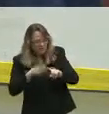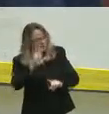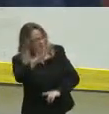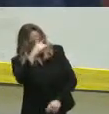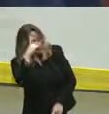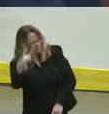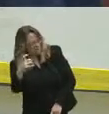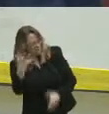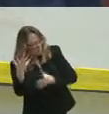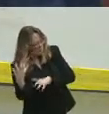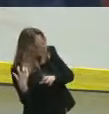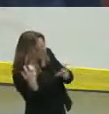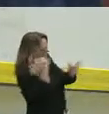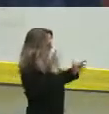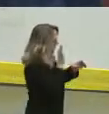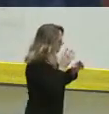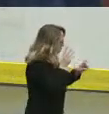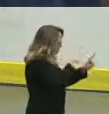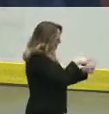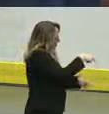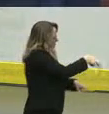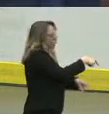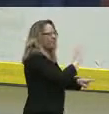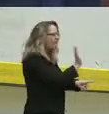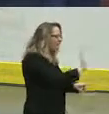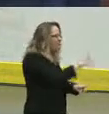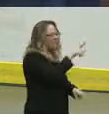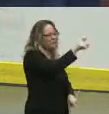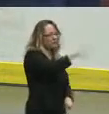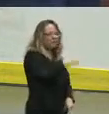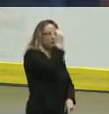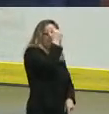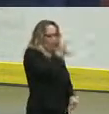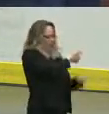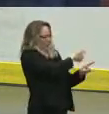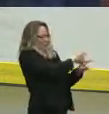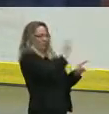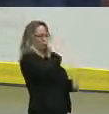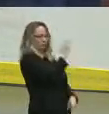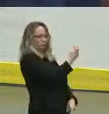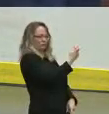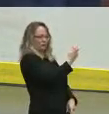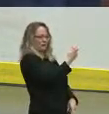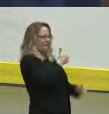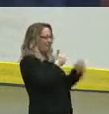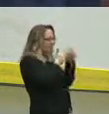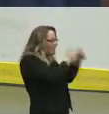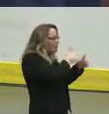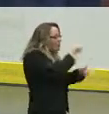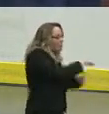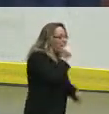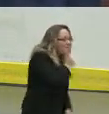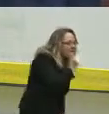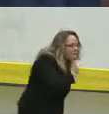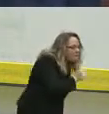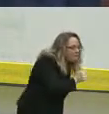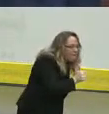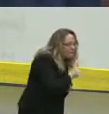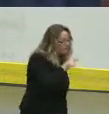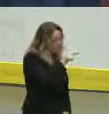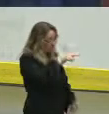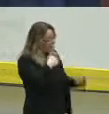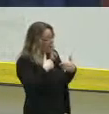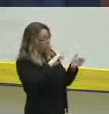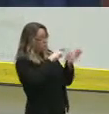want you to fulfill. You must come to know your own dream and live it each day. You can have role models,